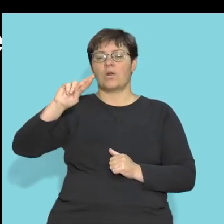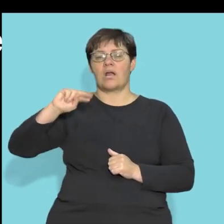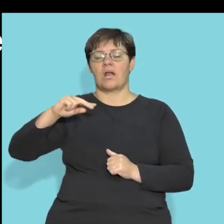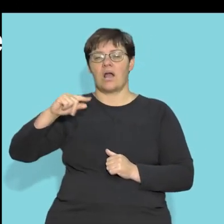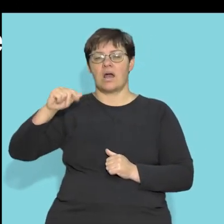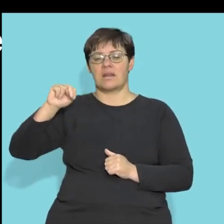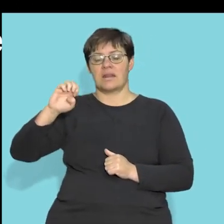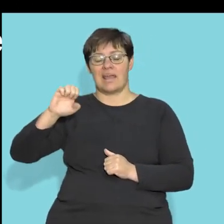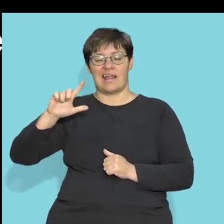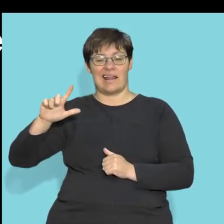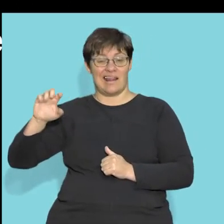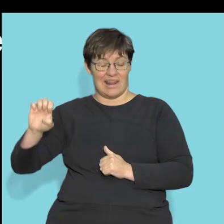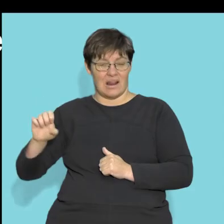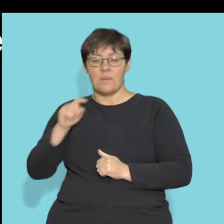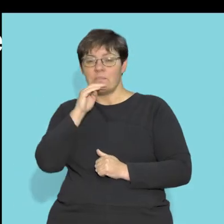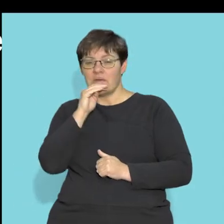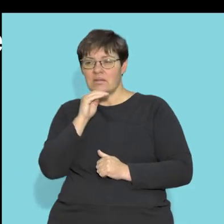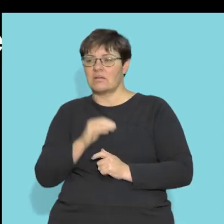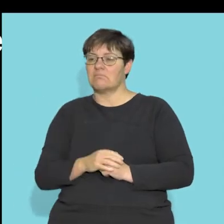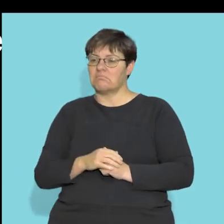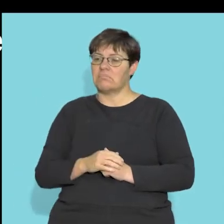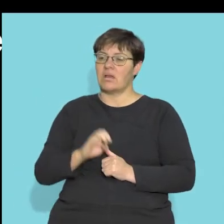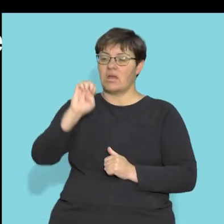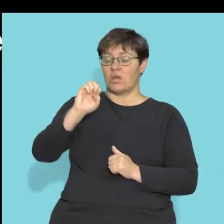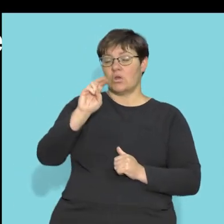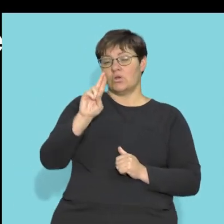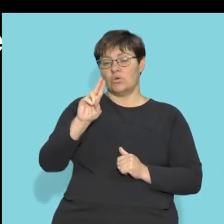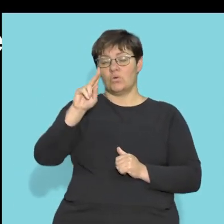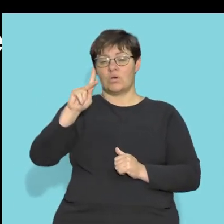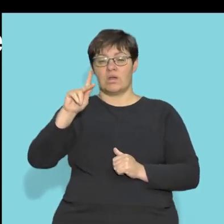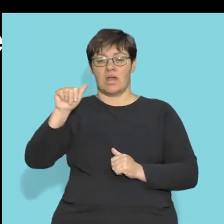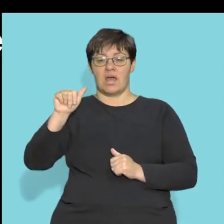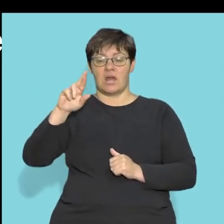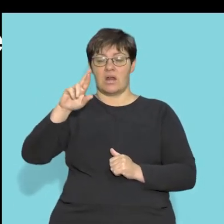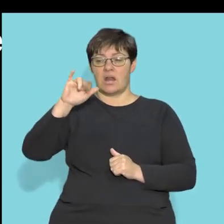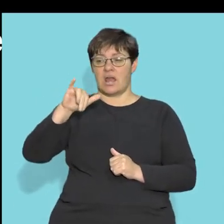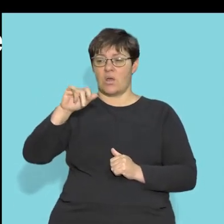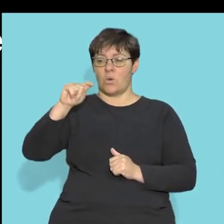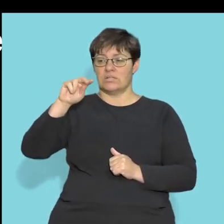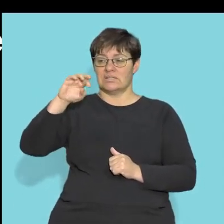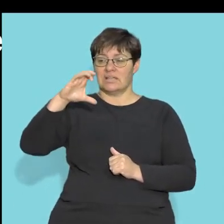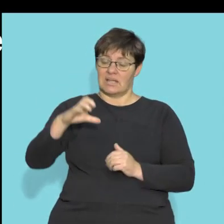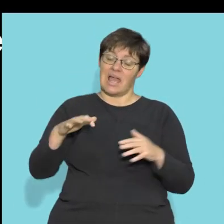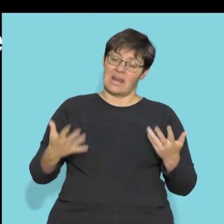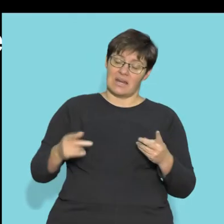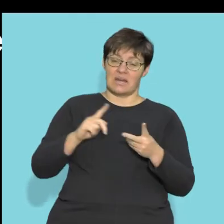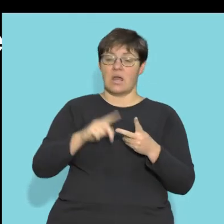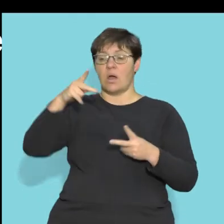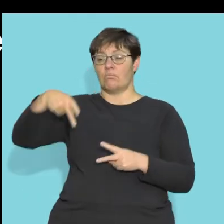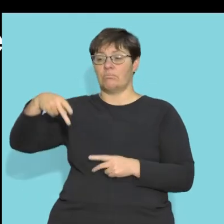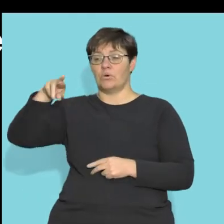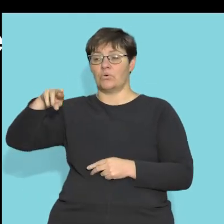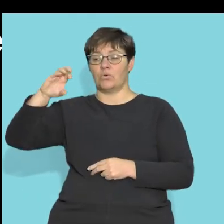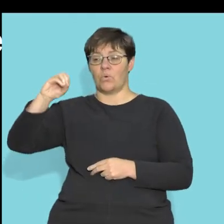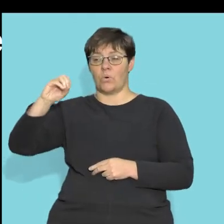at this concept of a eukaryotic and a prokaryotic cell, what we noticed is, as I said to you,